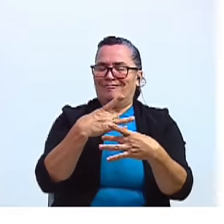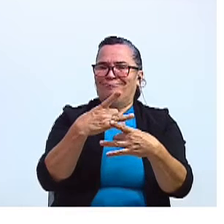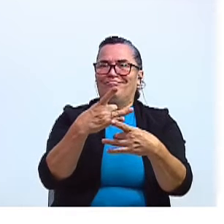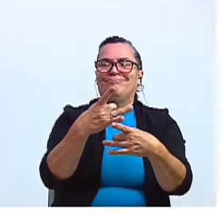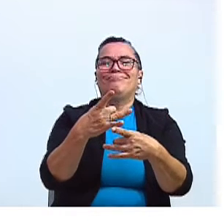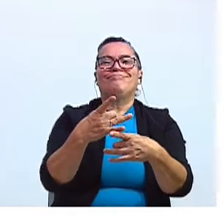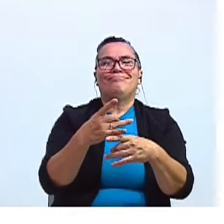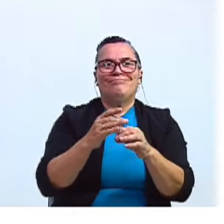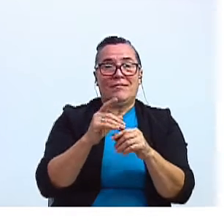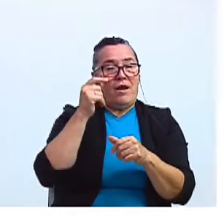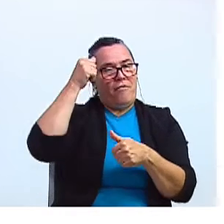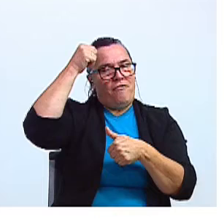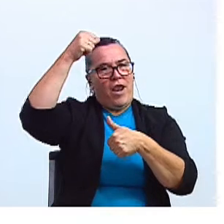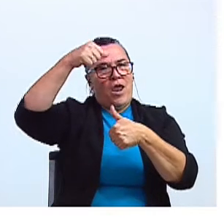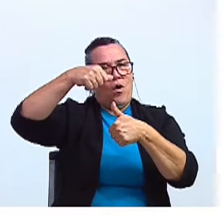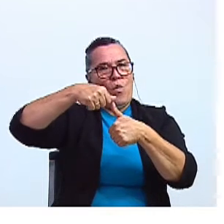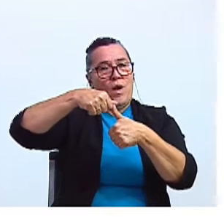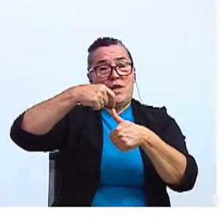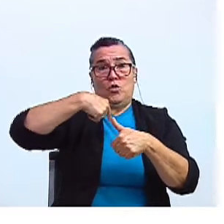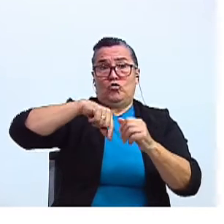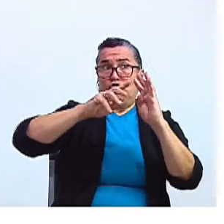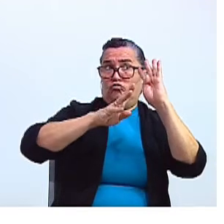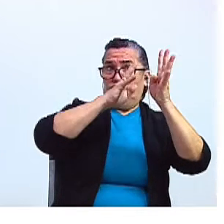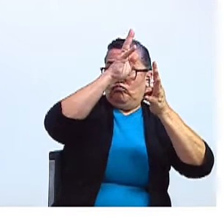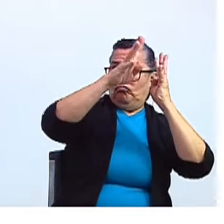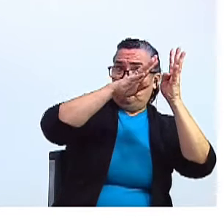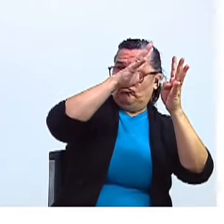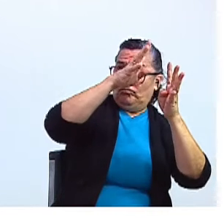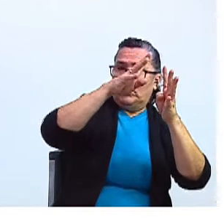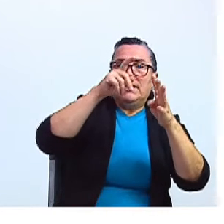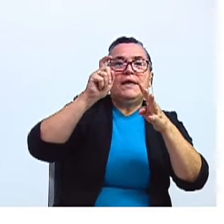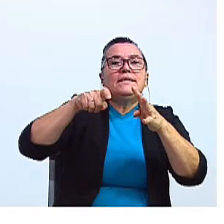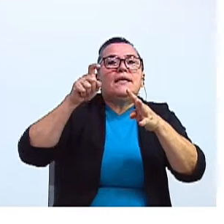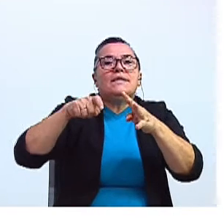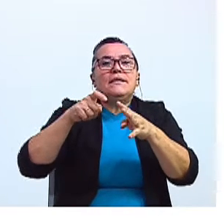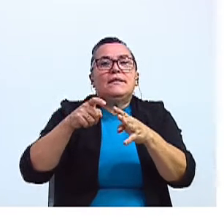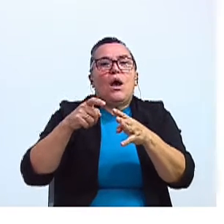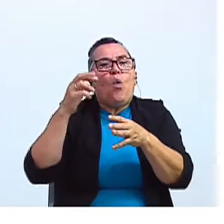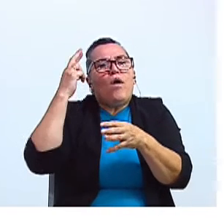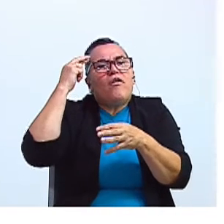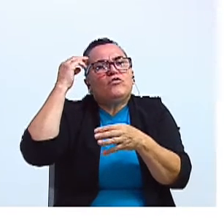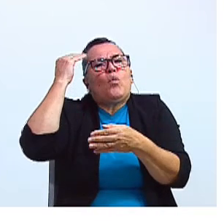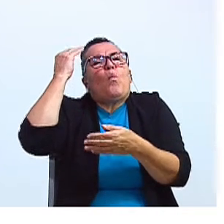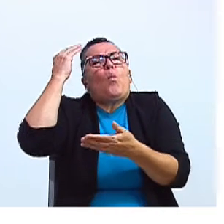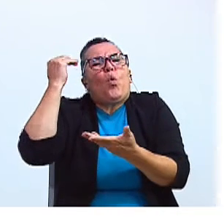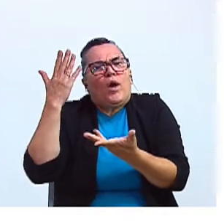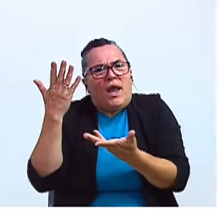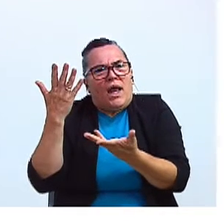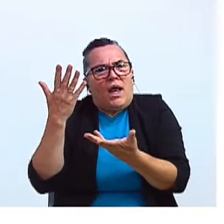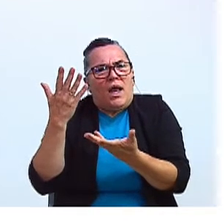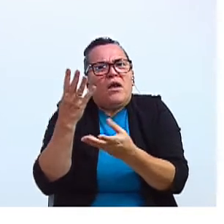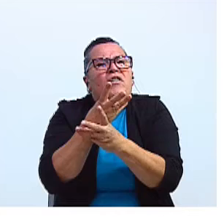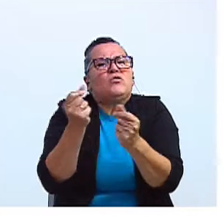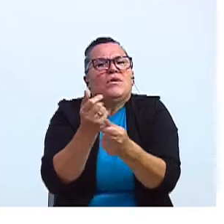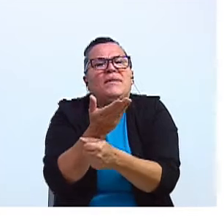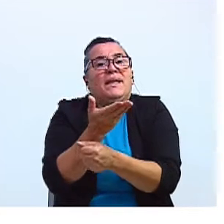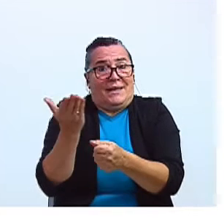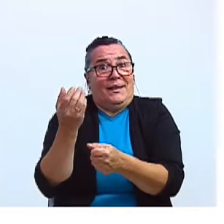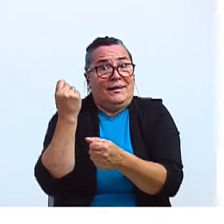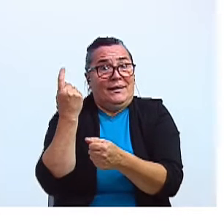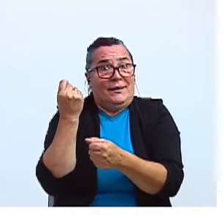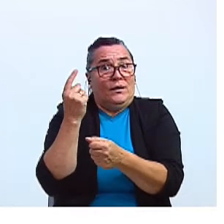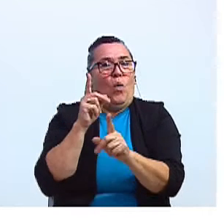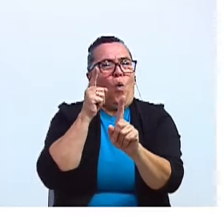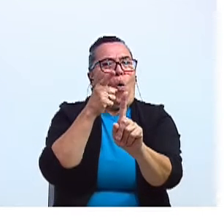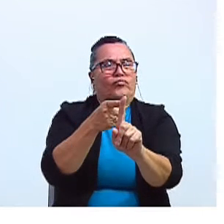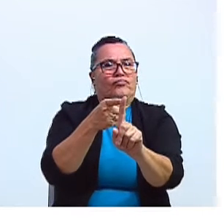question. Remember, when we create things, they must have a reason, a purpose, okay? Next,